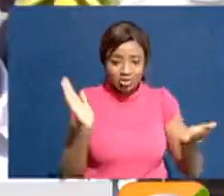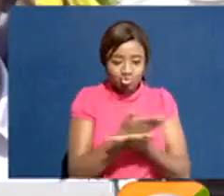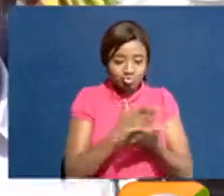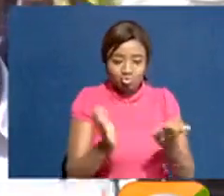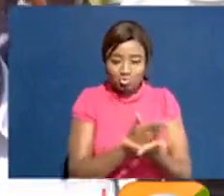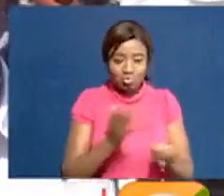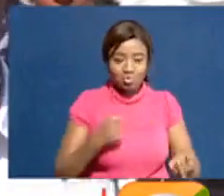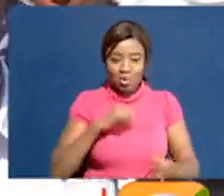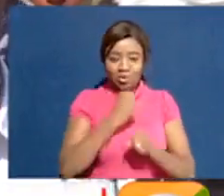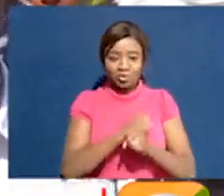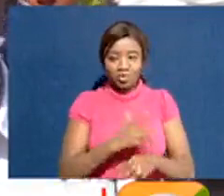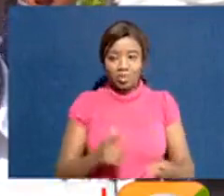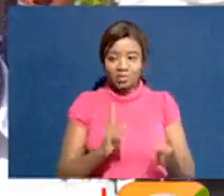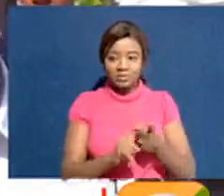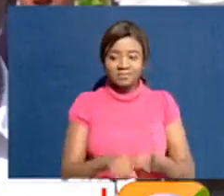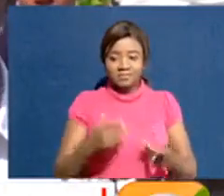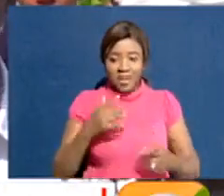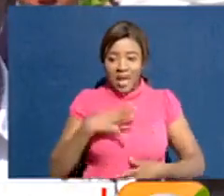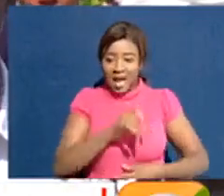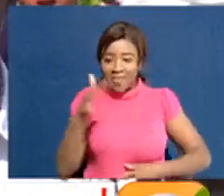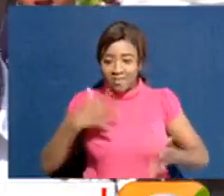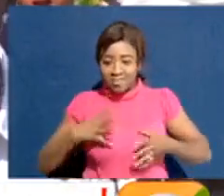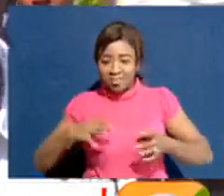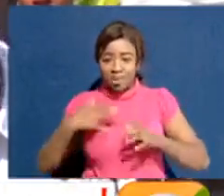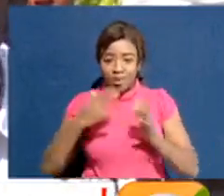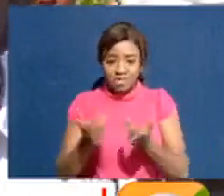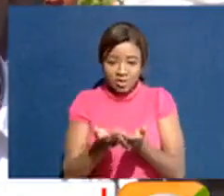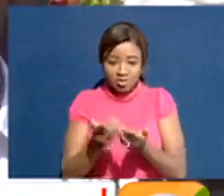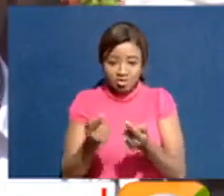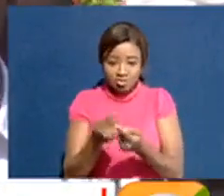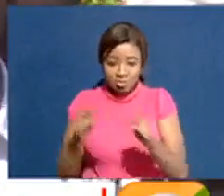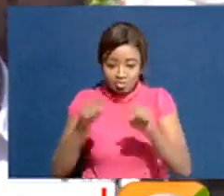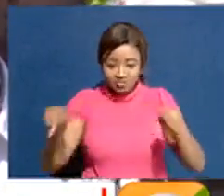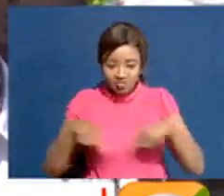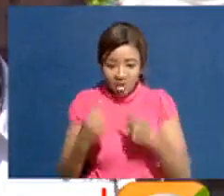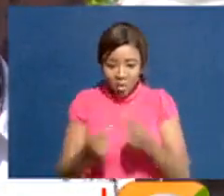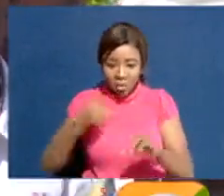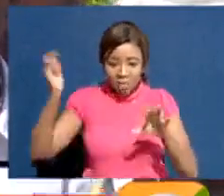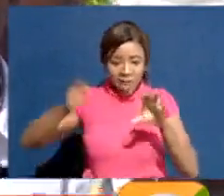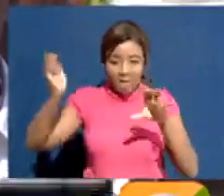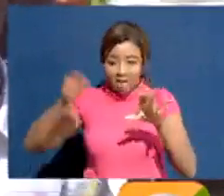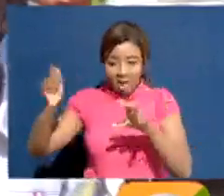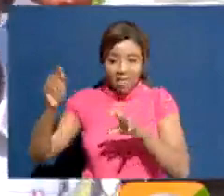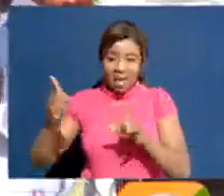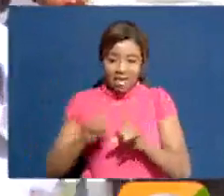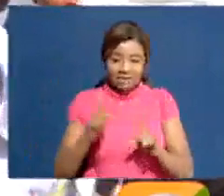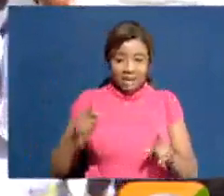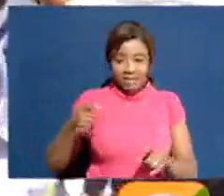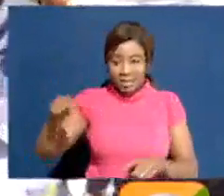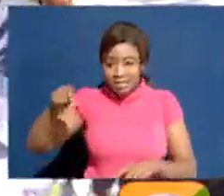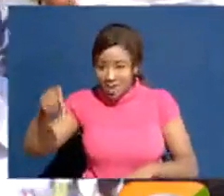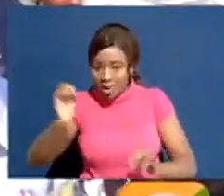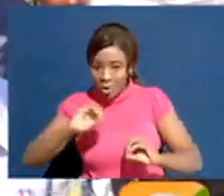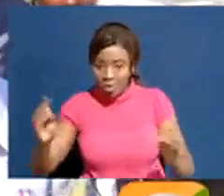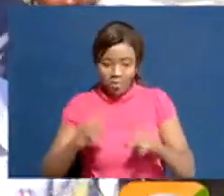walienda kwa njia na sufuria. Sababu tuko sawa na wao. Awako panda, sisi tulipanda,